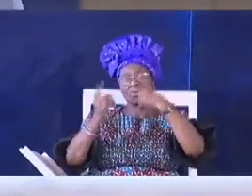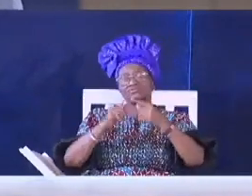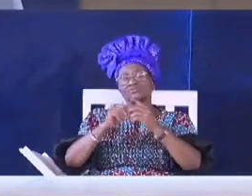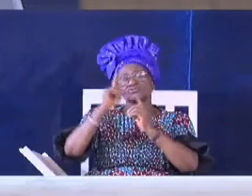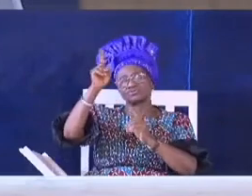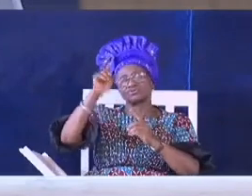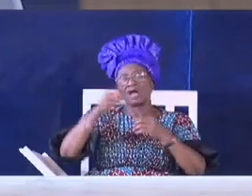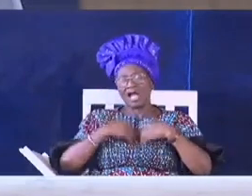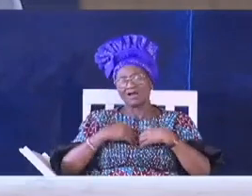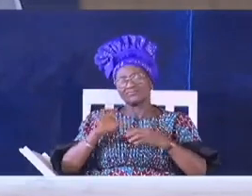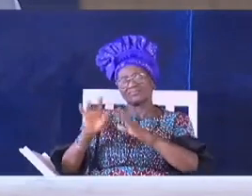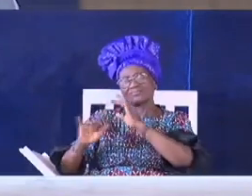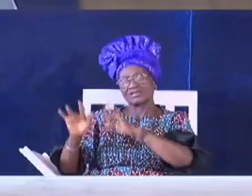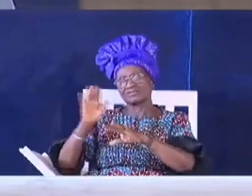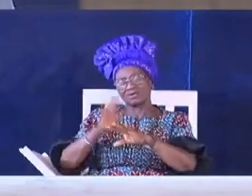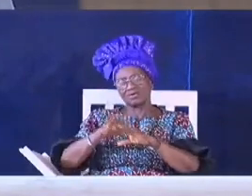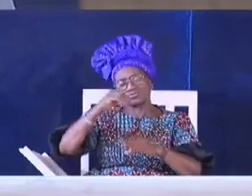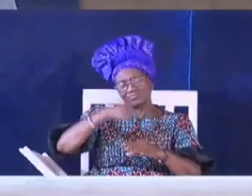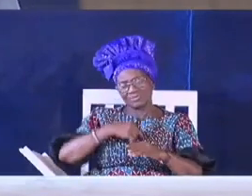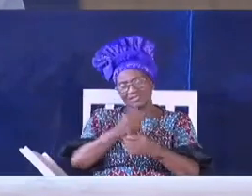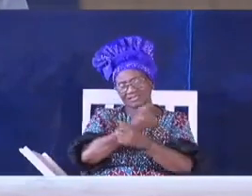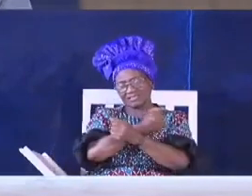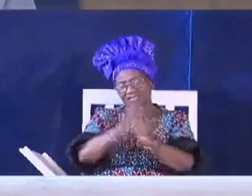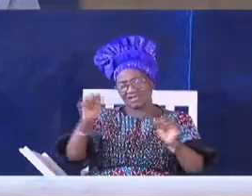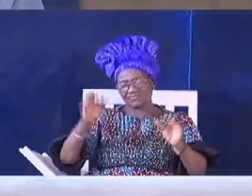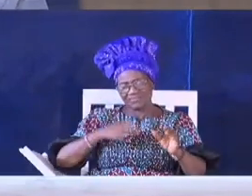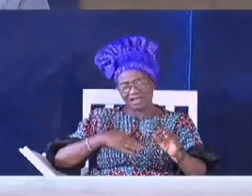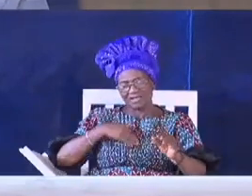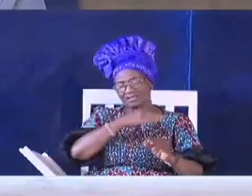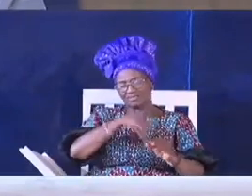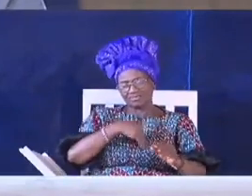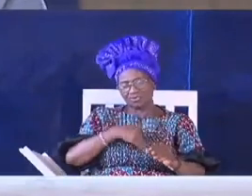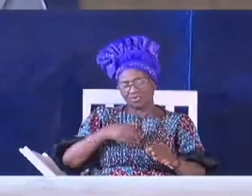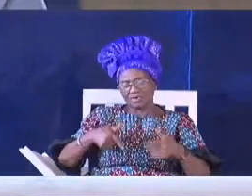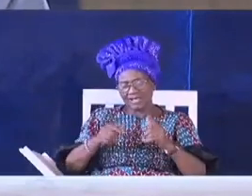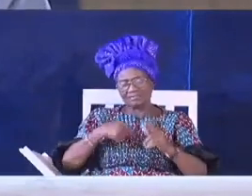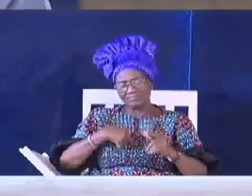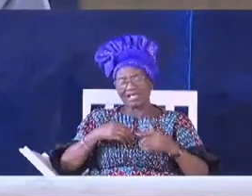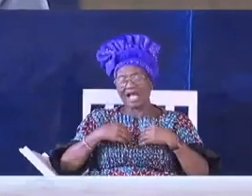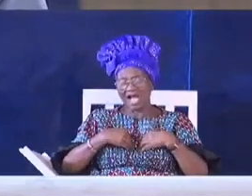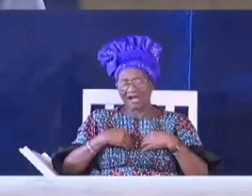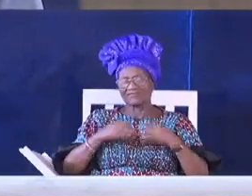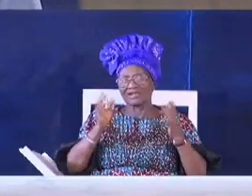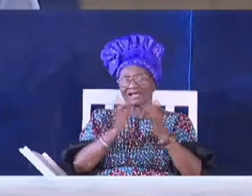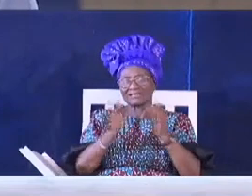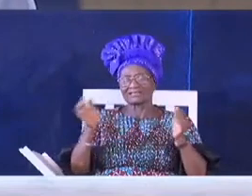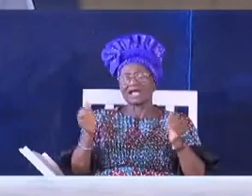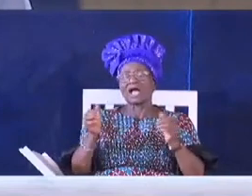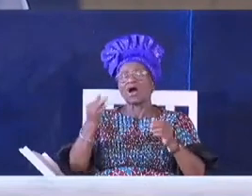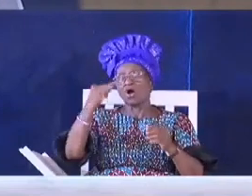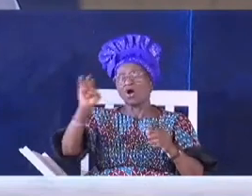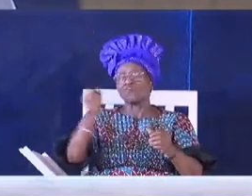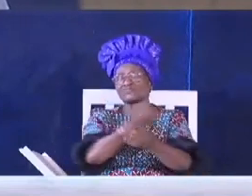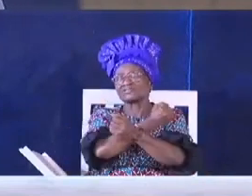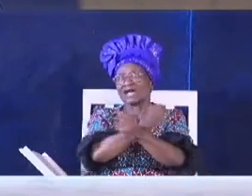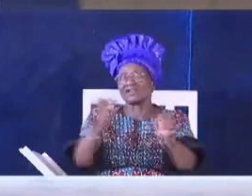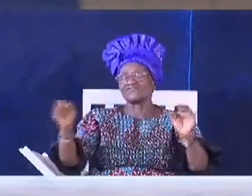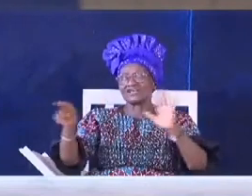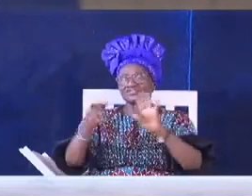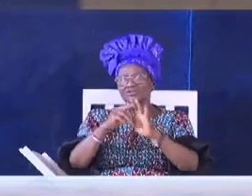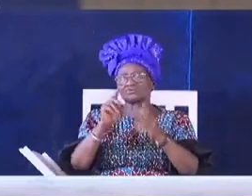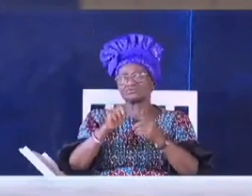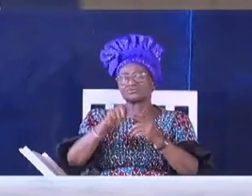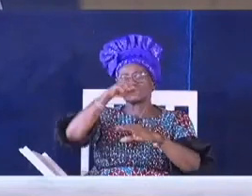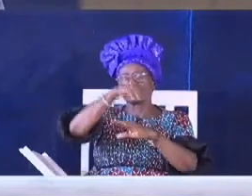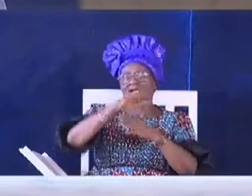soul. Let me have the encounter of salvation tonight. Forgive all my sins, and I will serve you for the